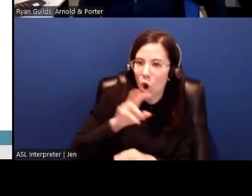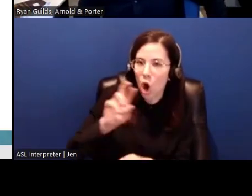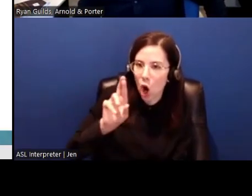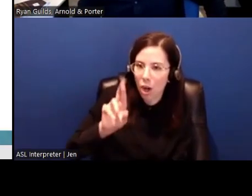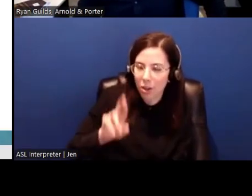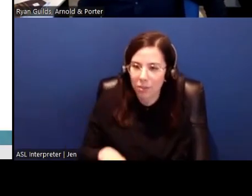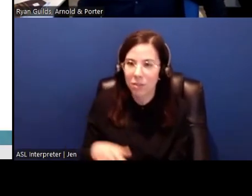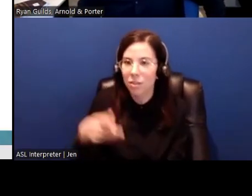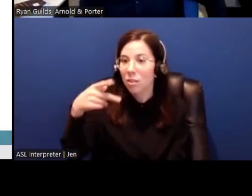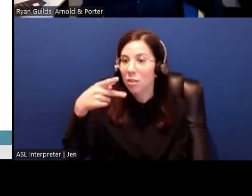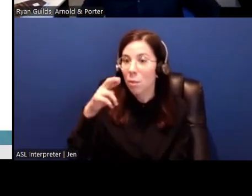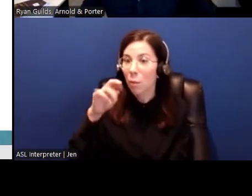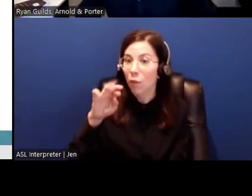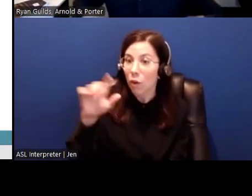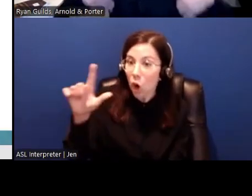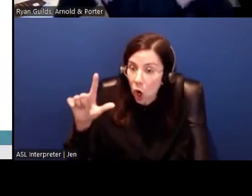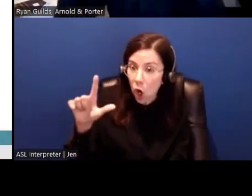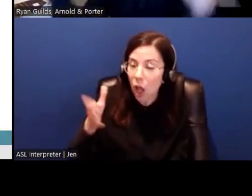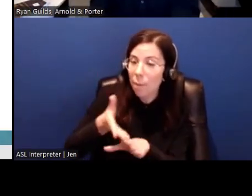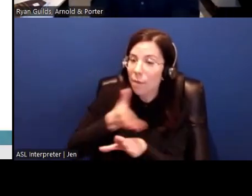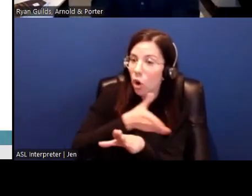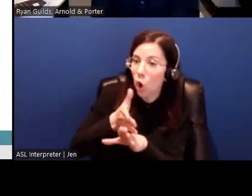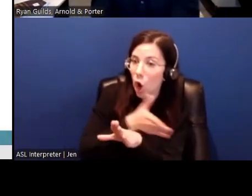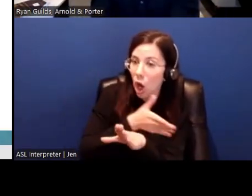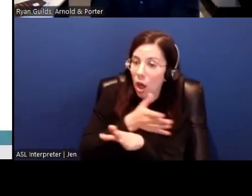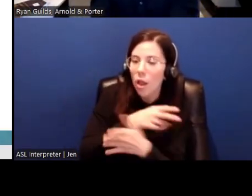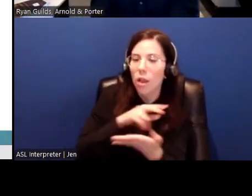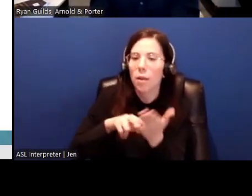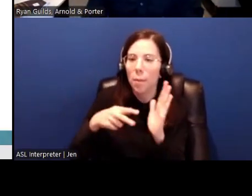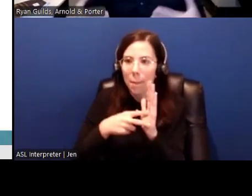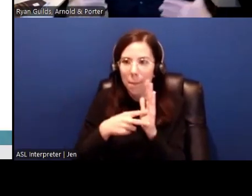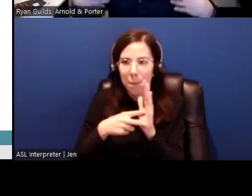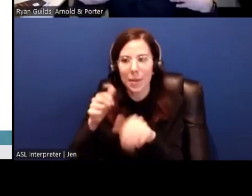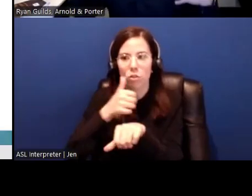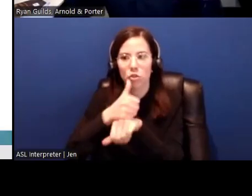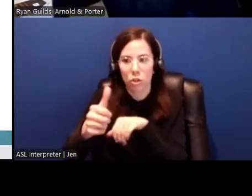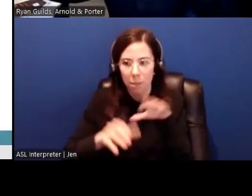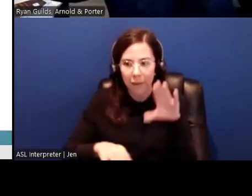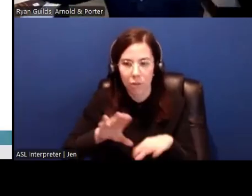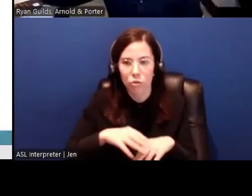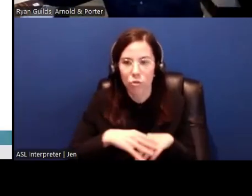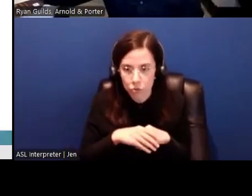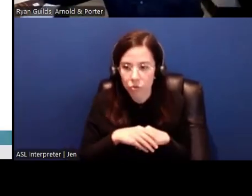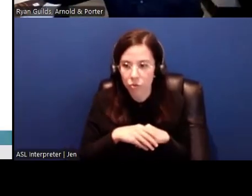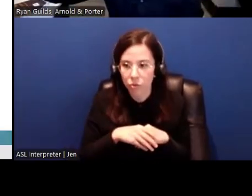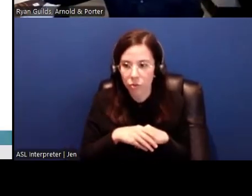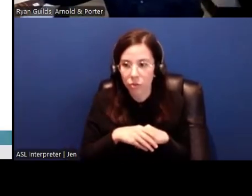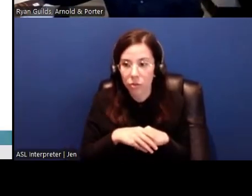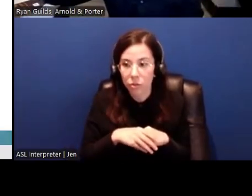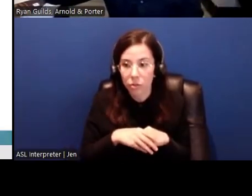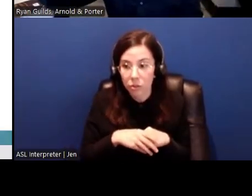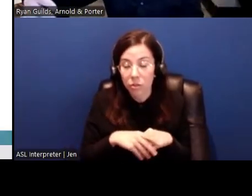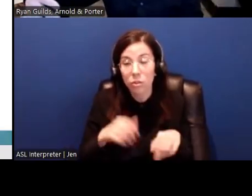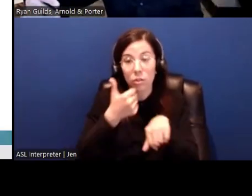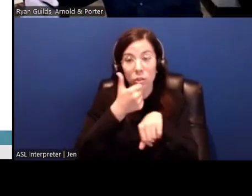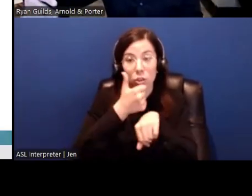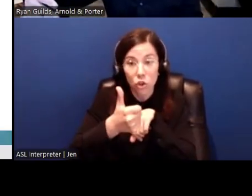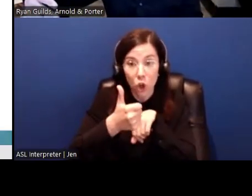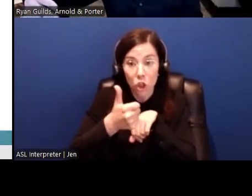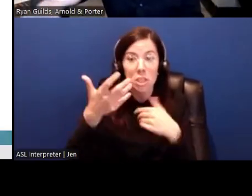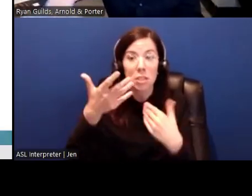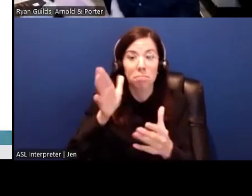So referral is essentially the charging behavior. It's the charges are